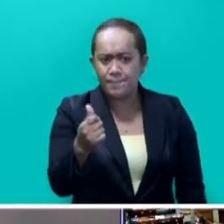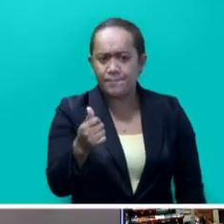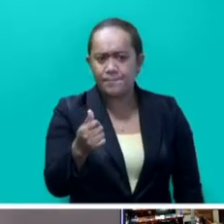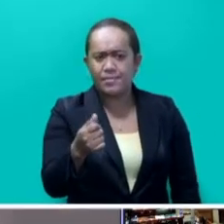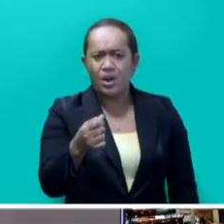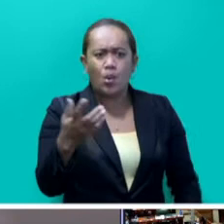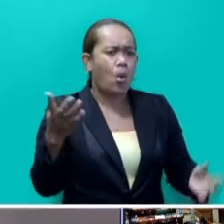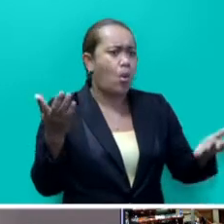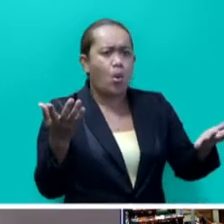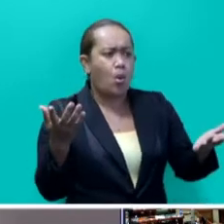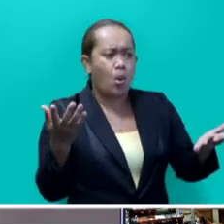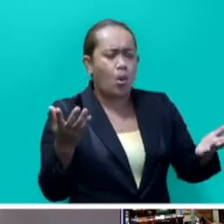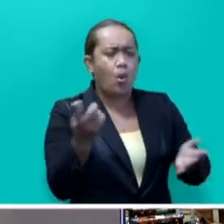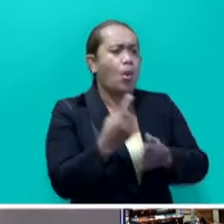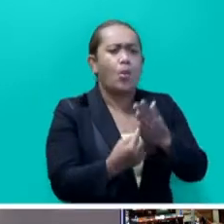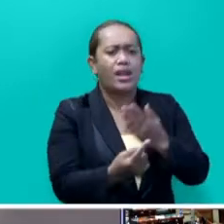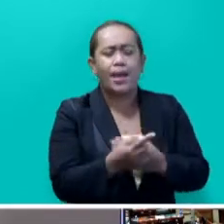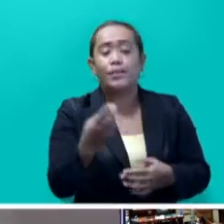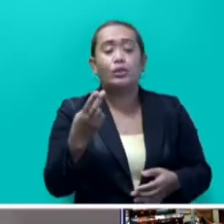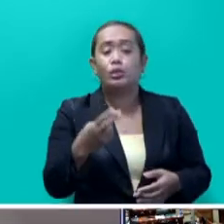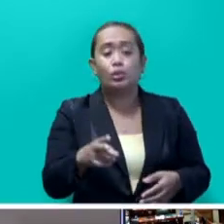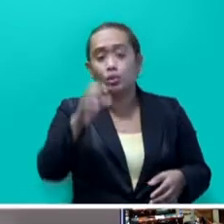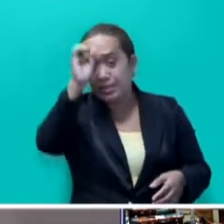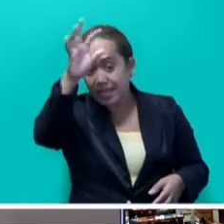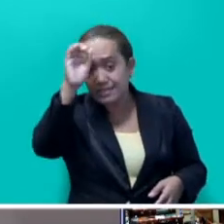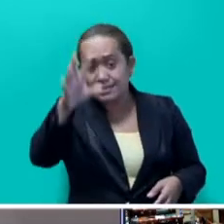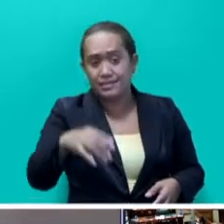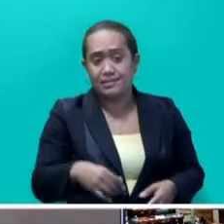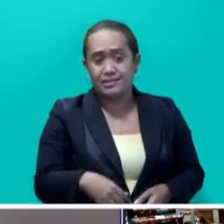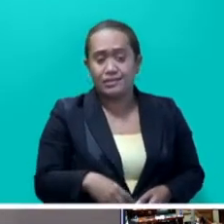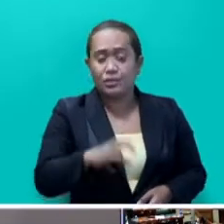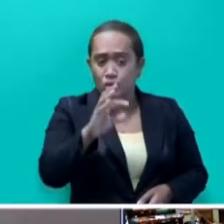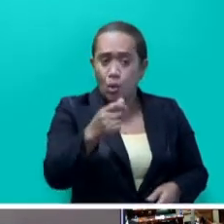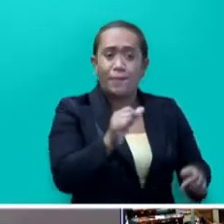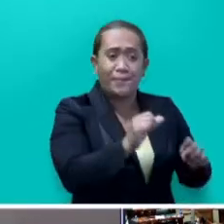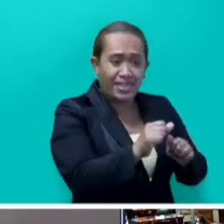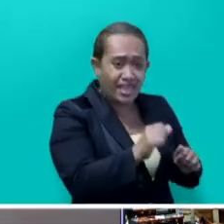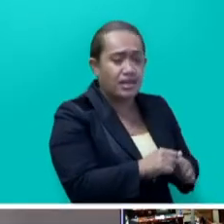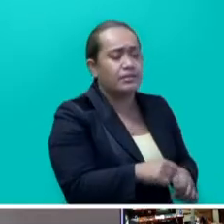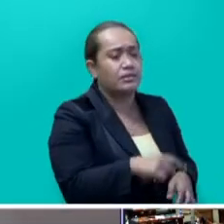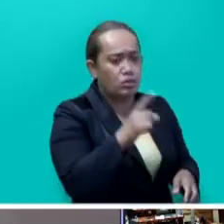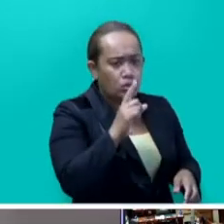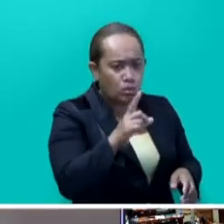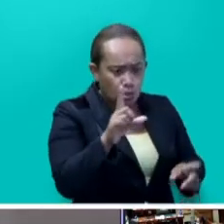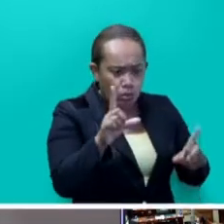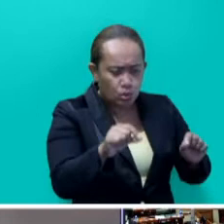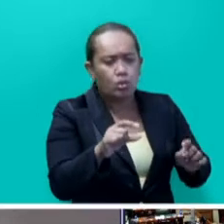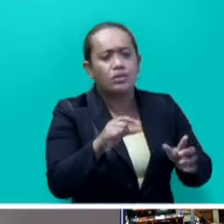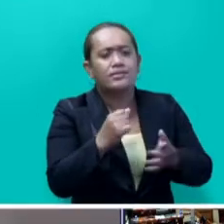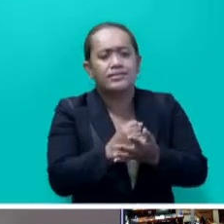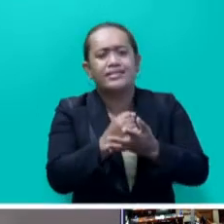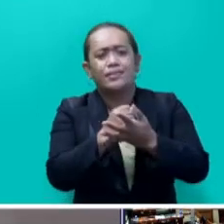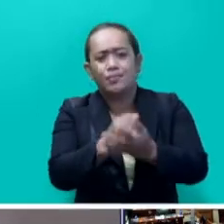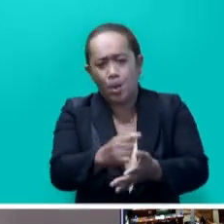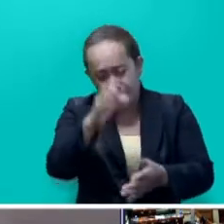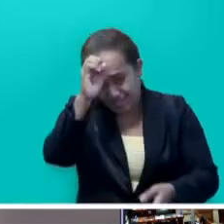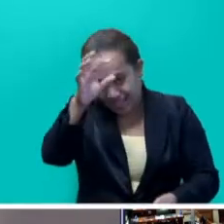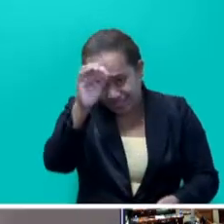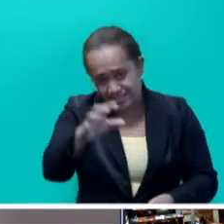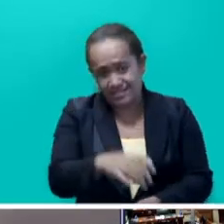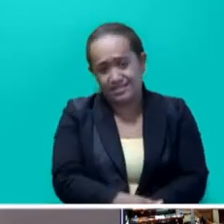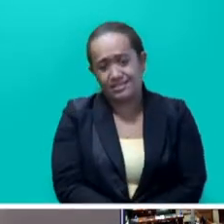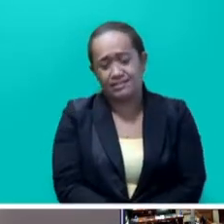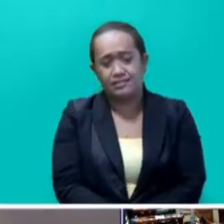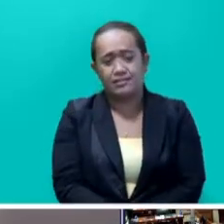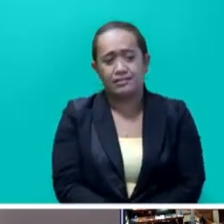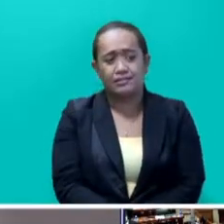legal operators of their daily income. We have PSV operators operating illegally, strangling those who are actually trying to make a